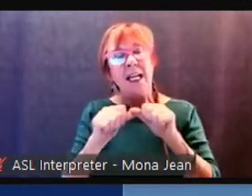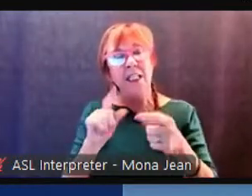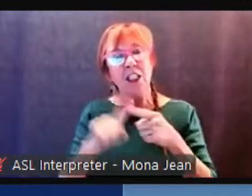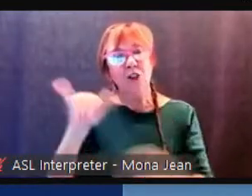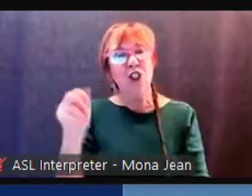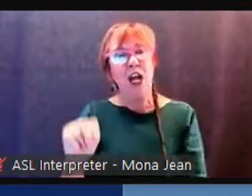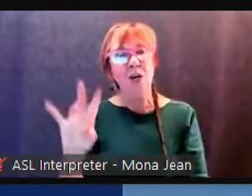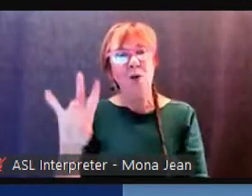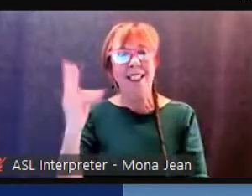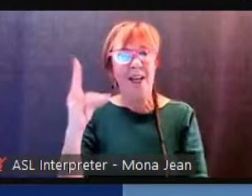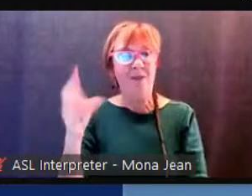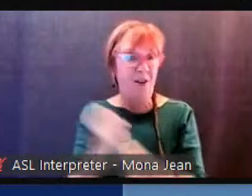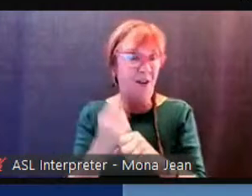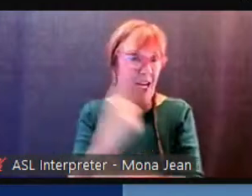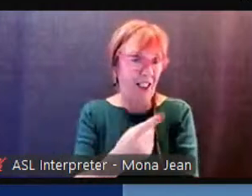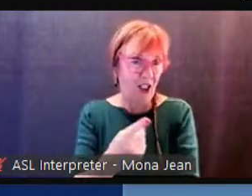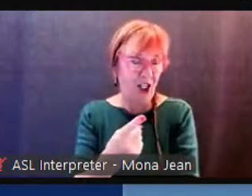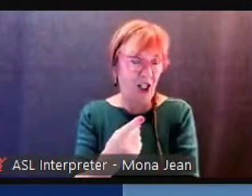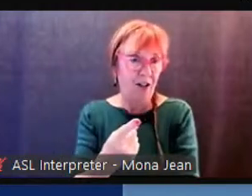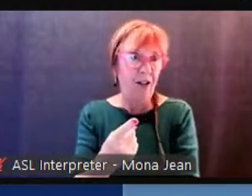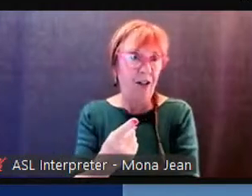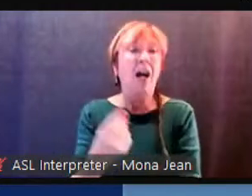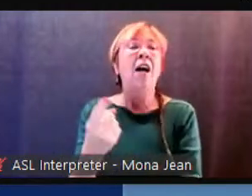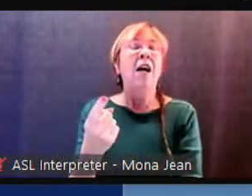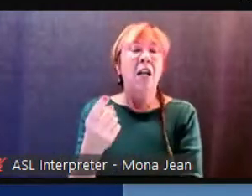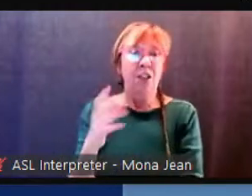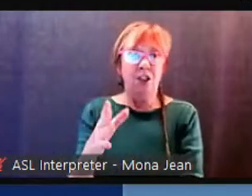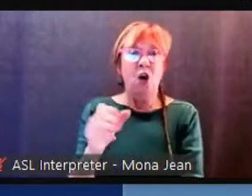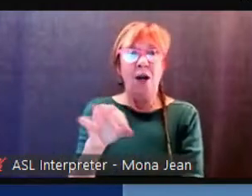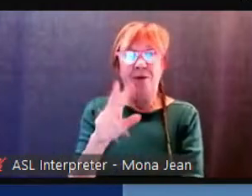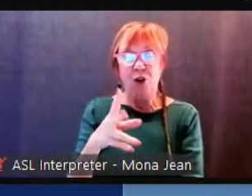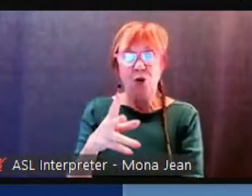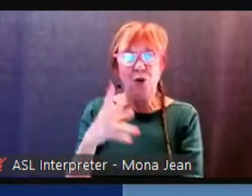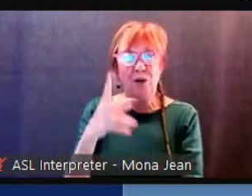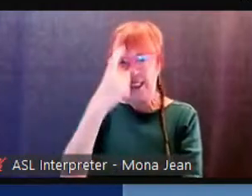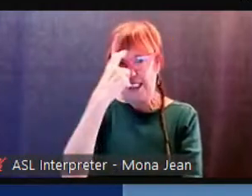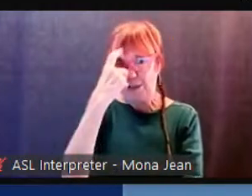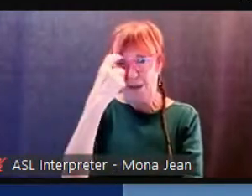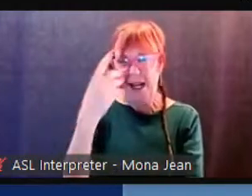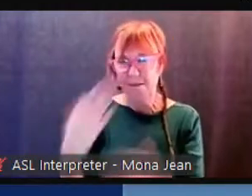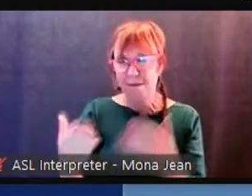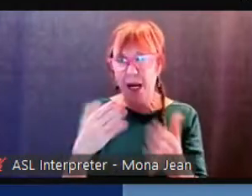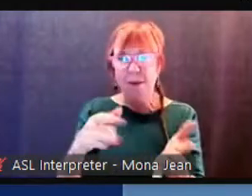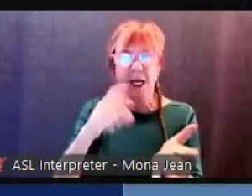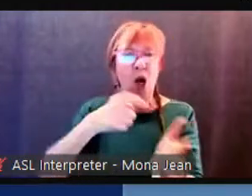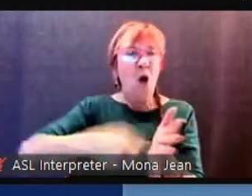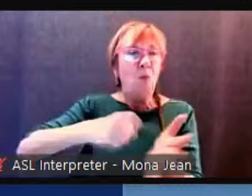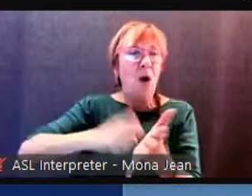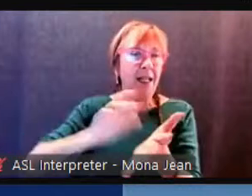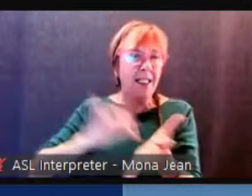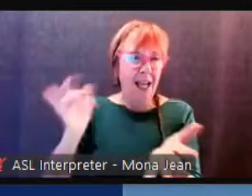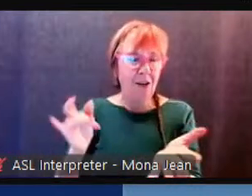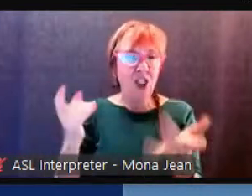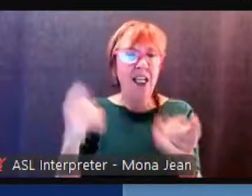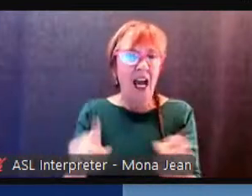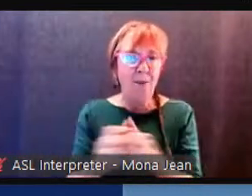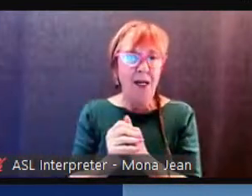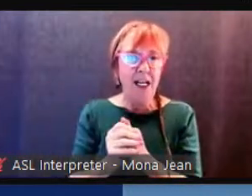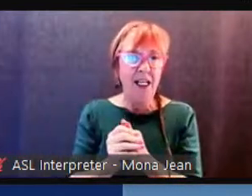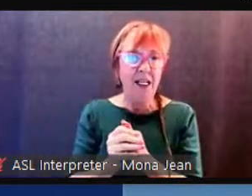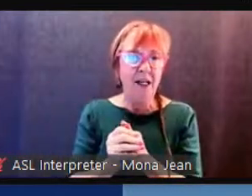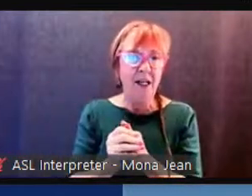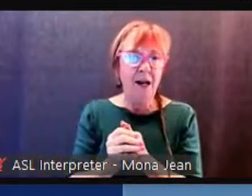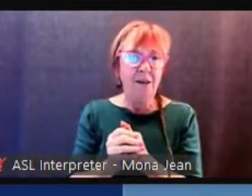2026. So if you are experiencing an issue where you suspect there's price gouging happening as a